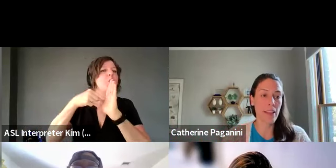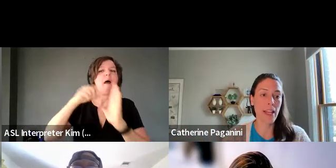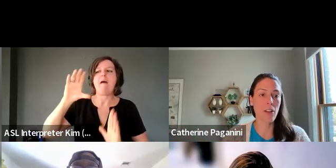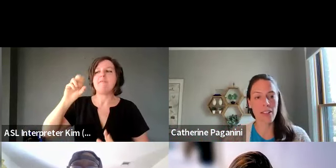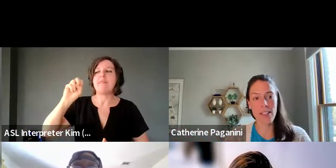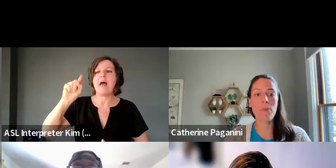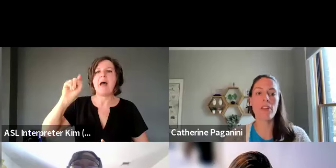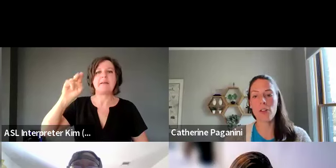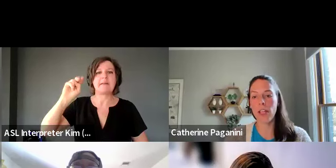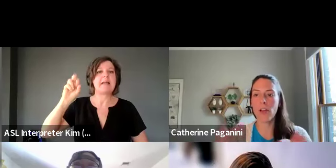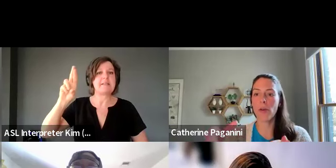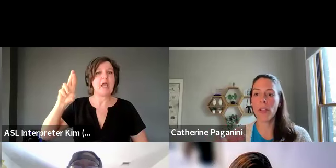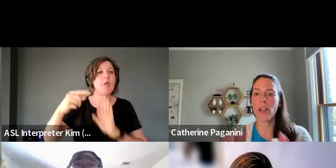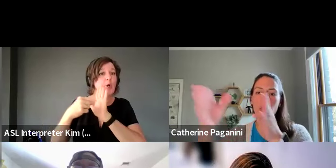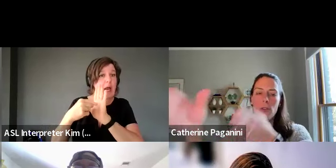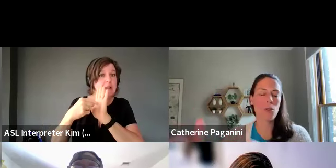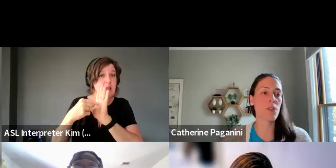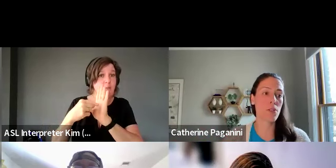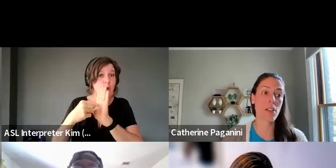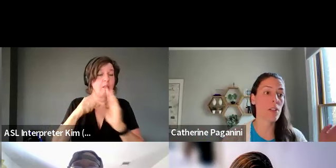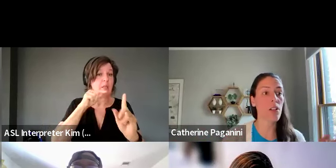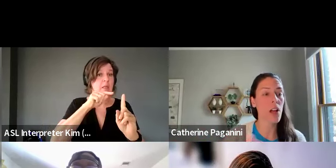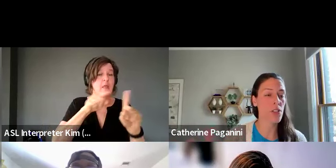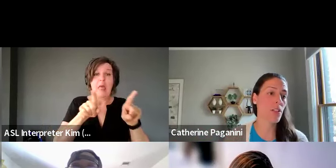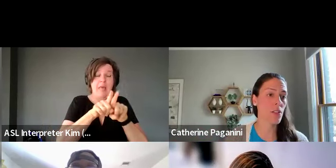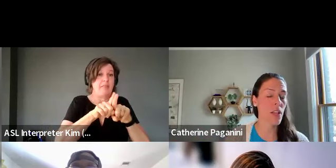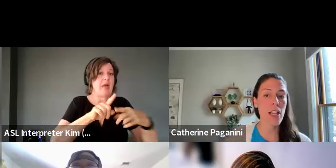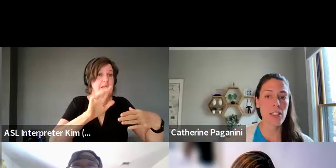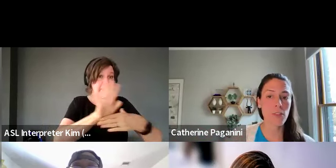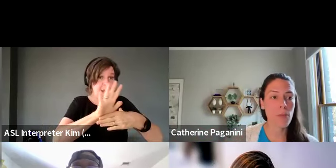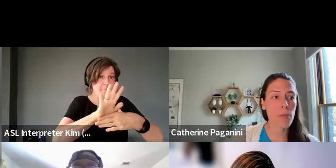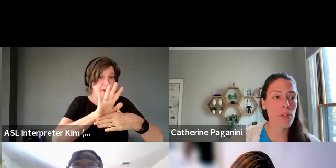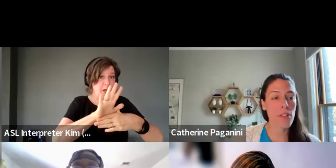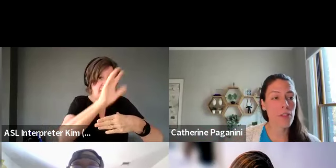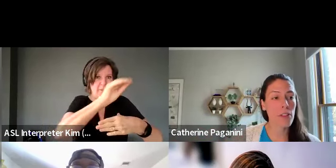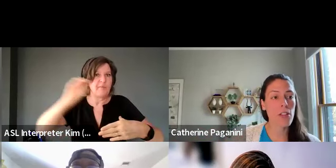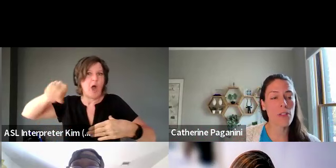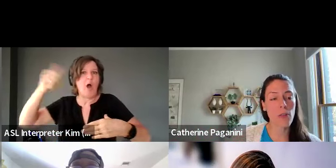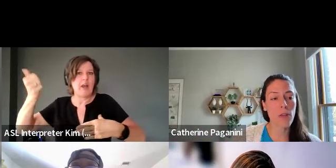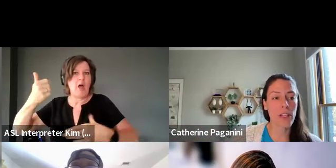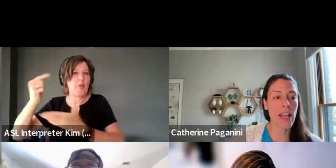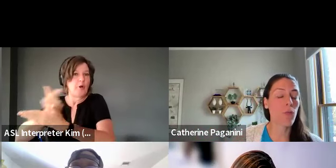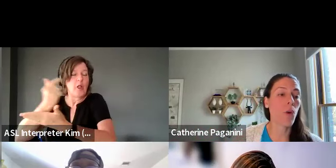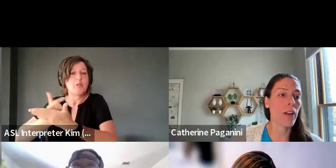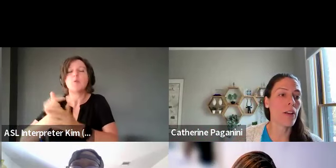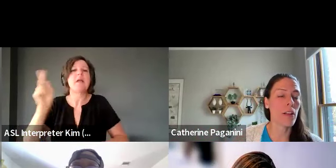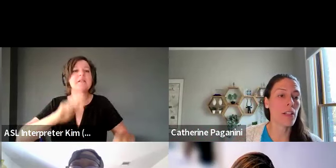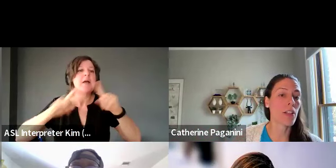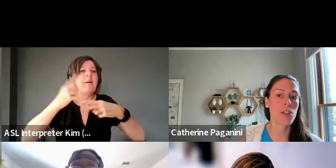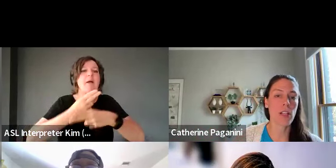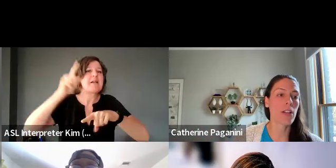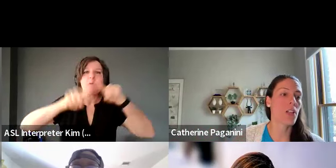maybe that same video can be contributed to the other glossaries, because different people use different glossaries. We don't only have